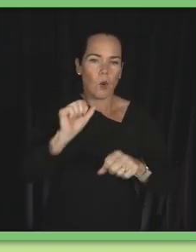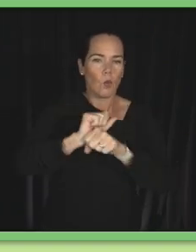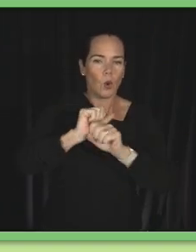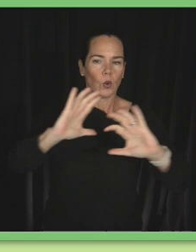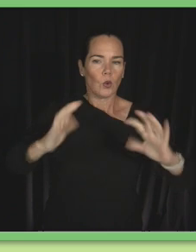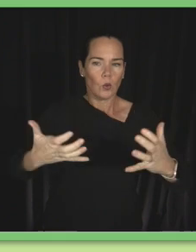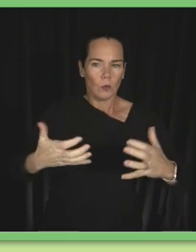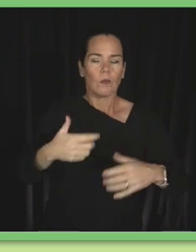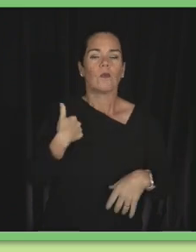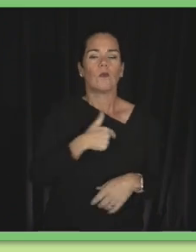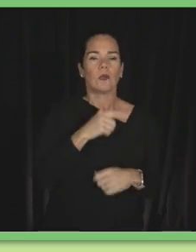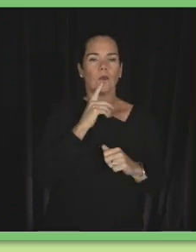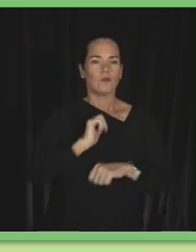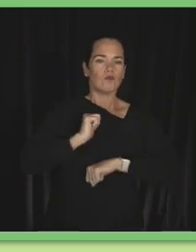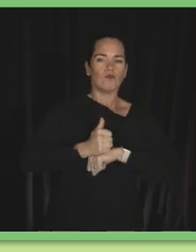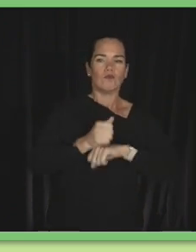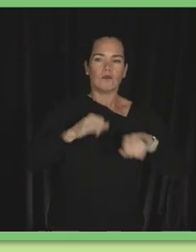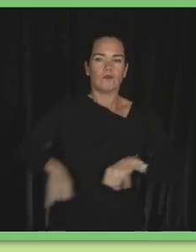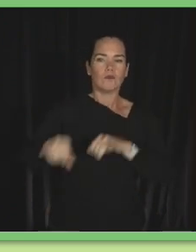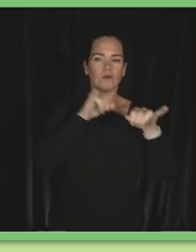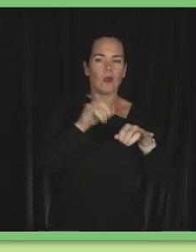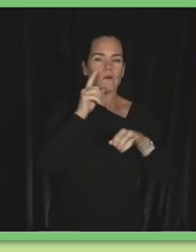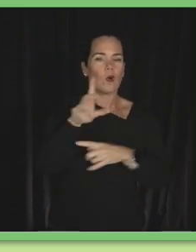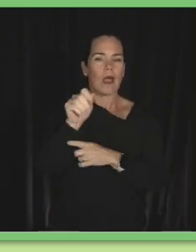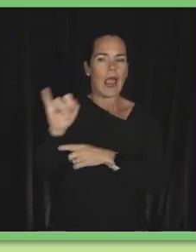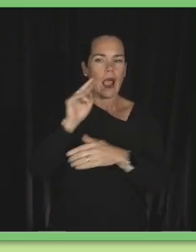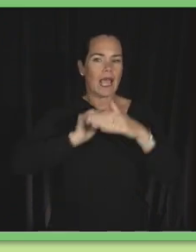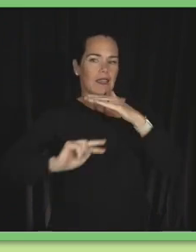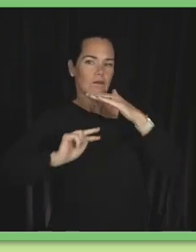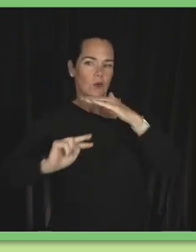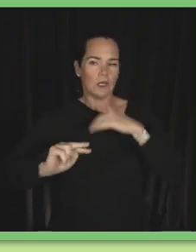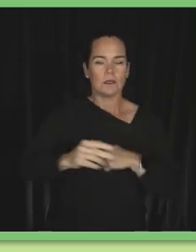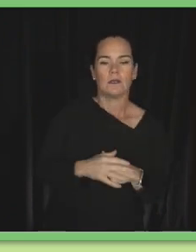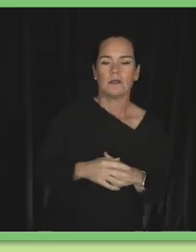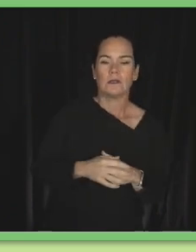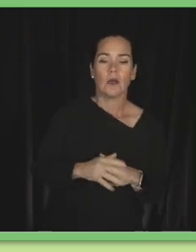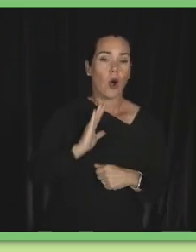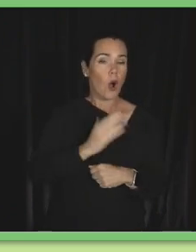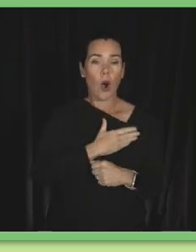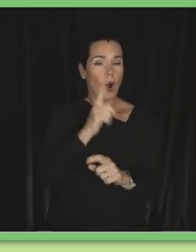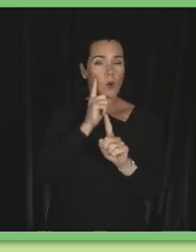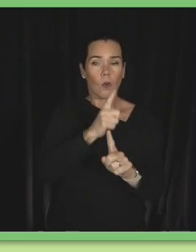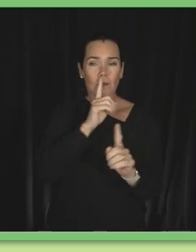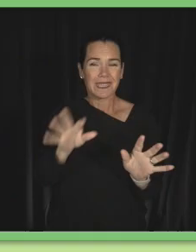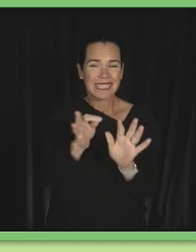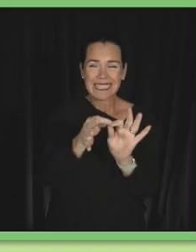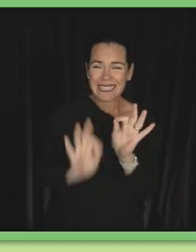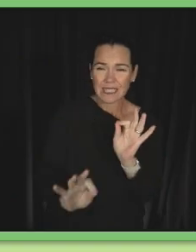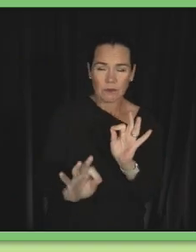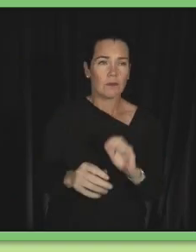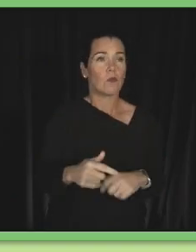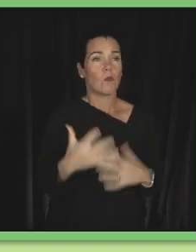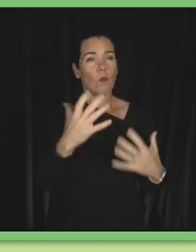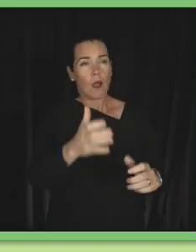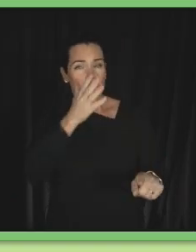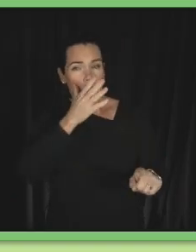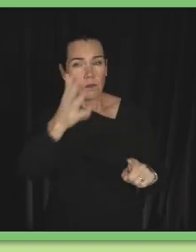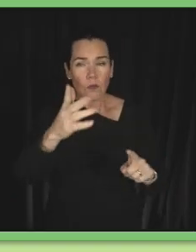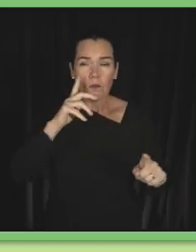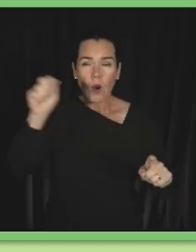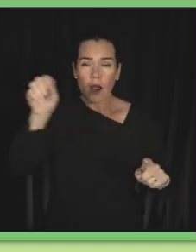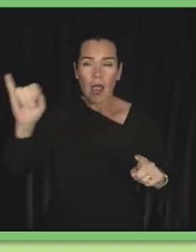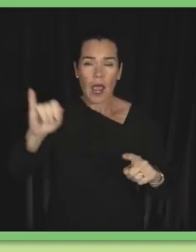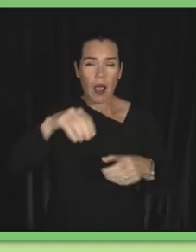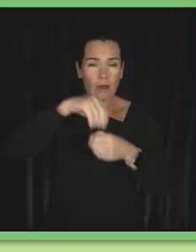to build a shared open standards for AI inference. So our goal is very simple, to make the future of AI